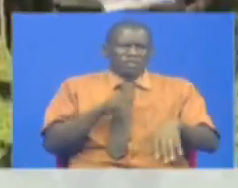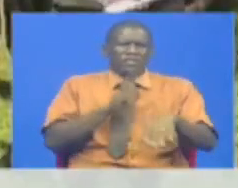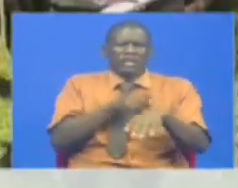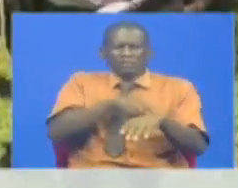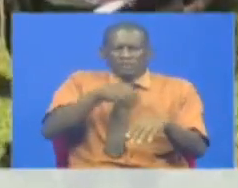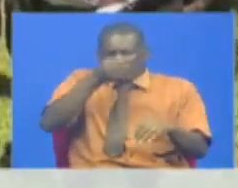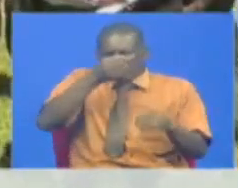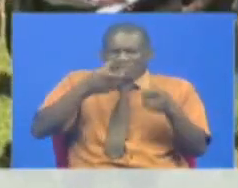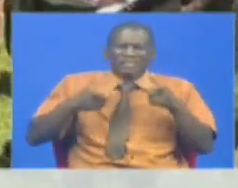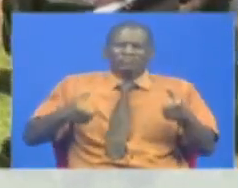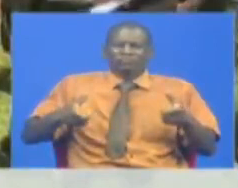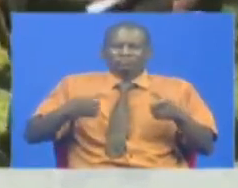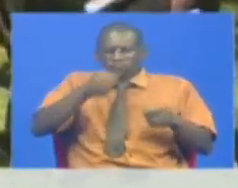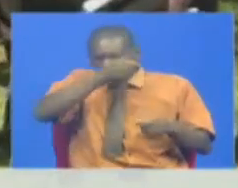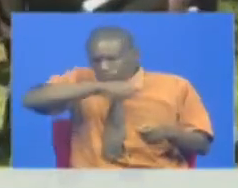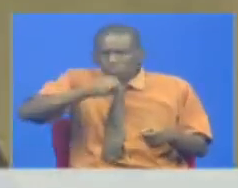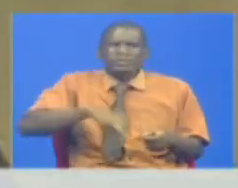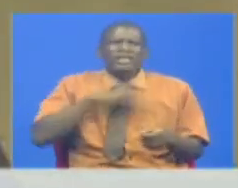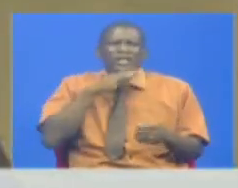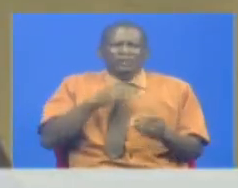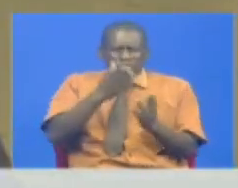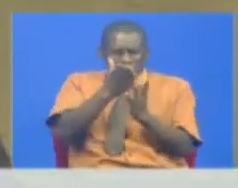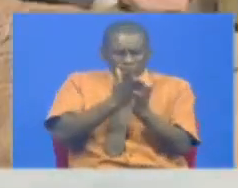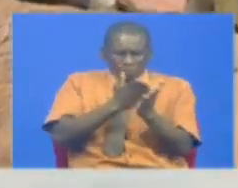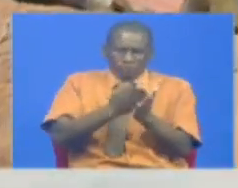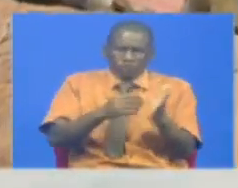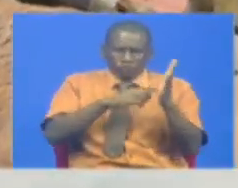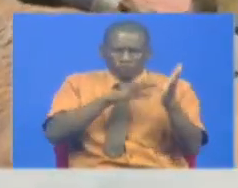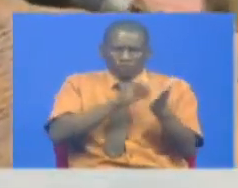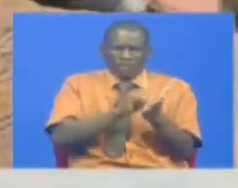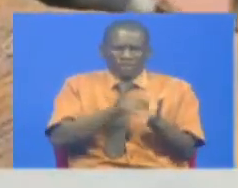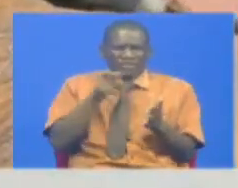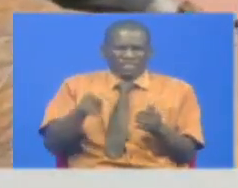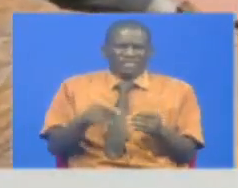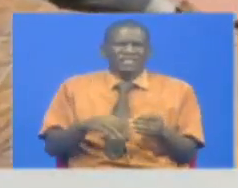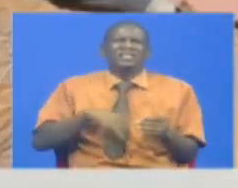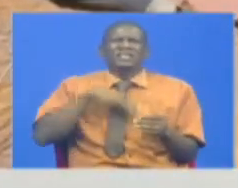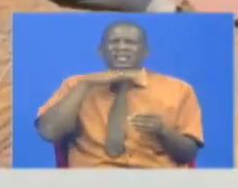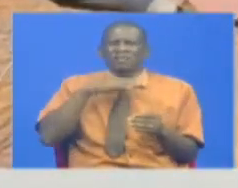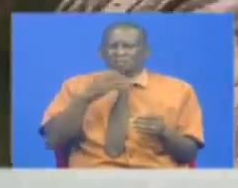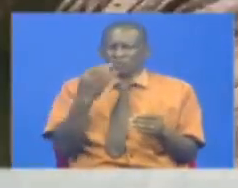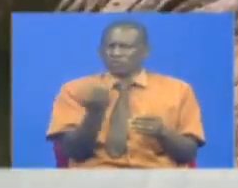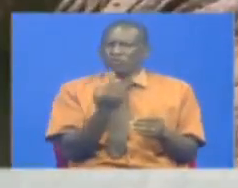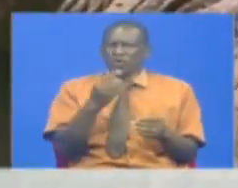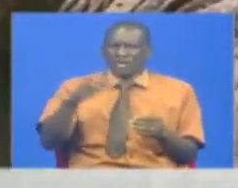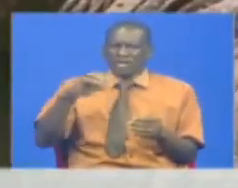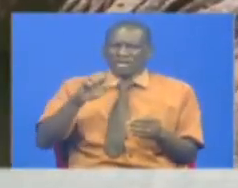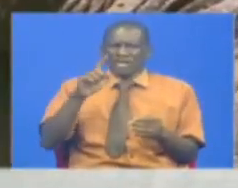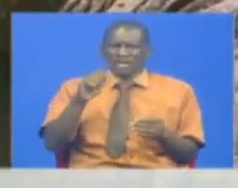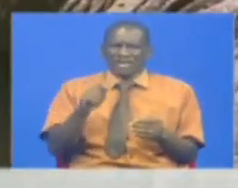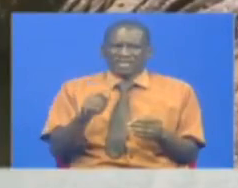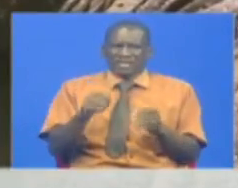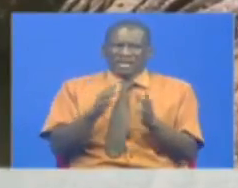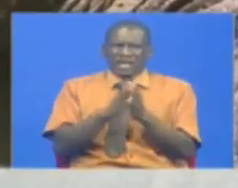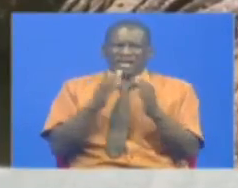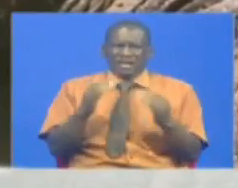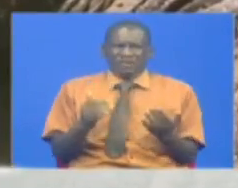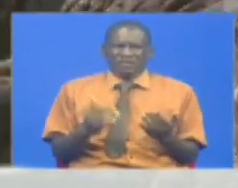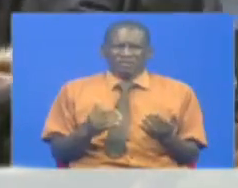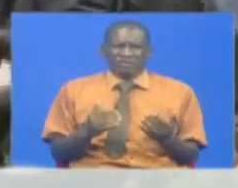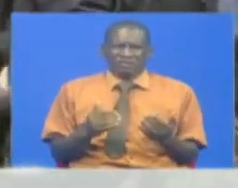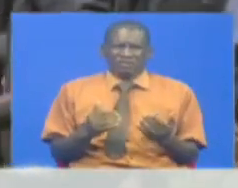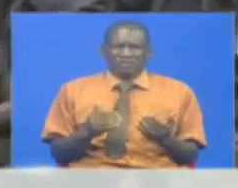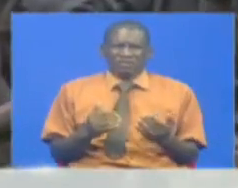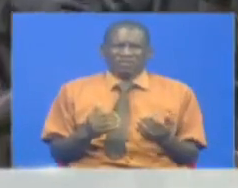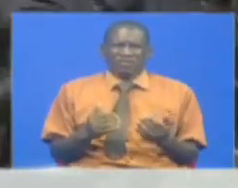ilipokufa. The post-mortem showed that Tim died from a twisted gut, and the only marks on his body were the imprints left by his companion.